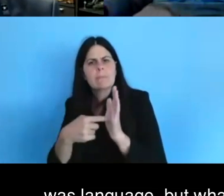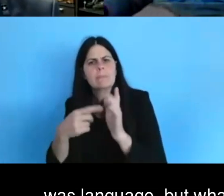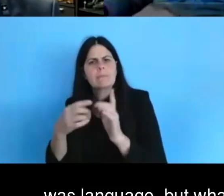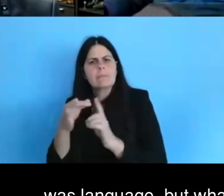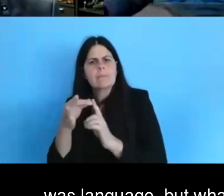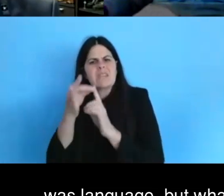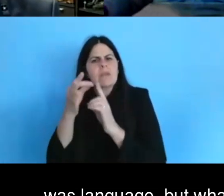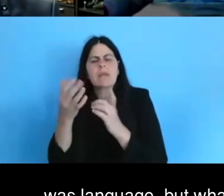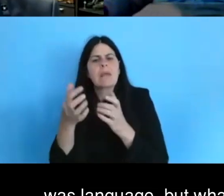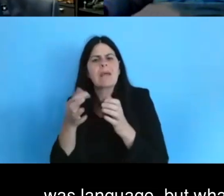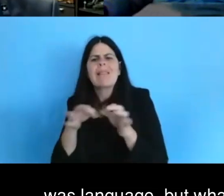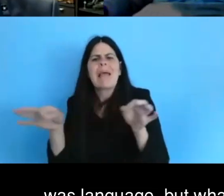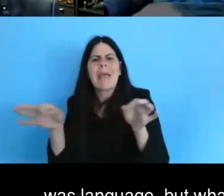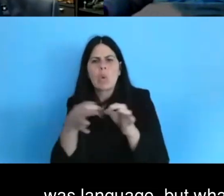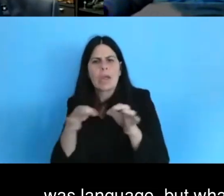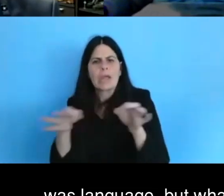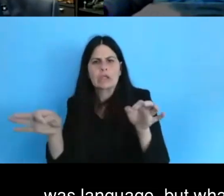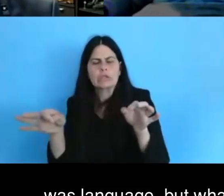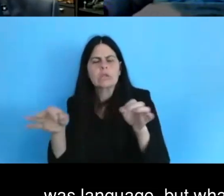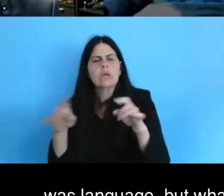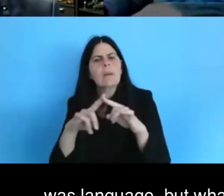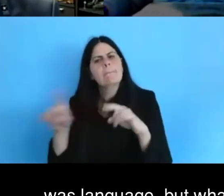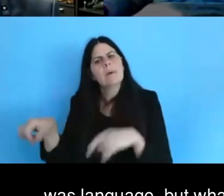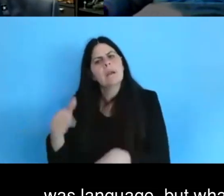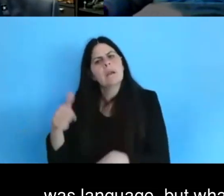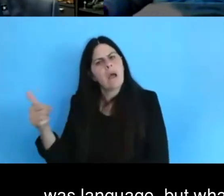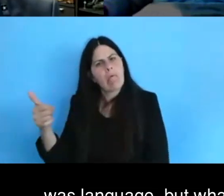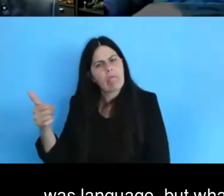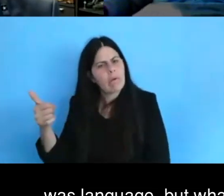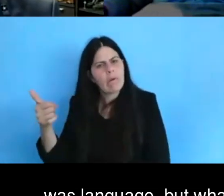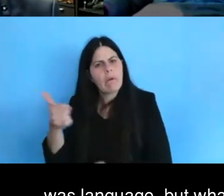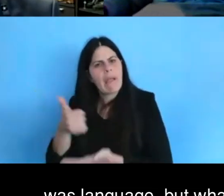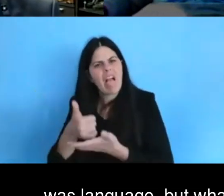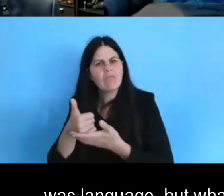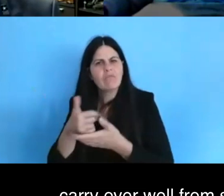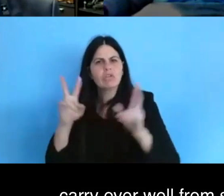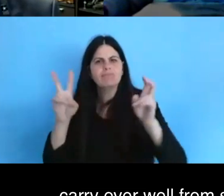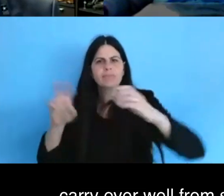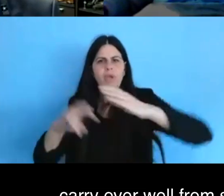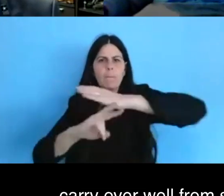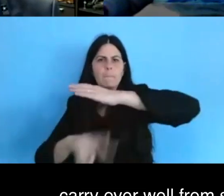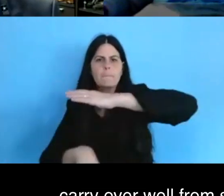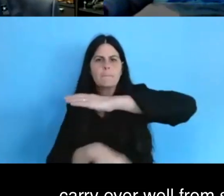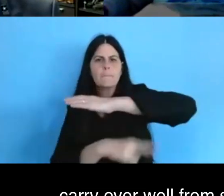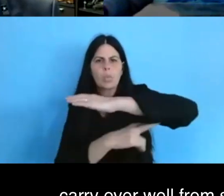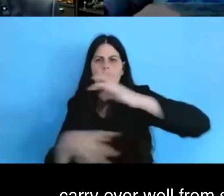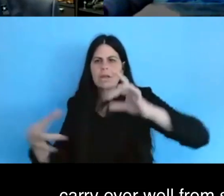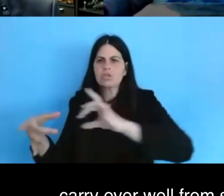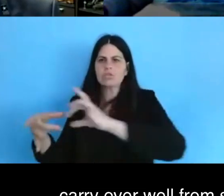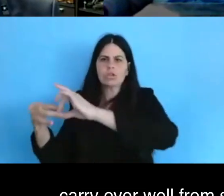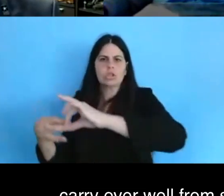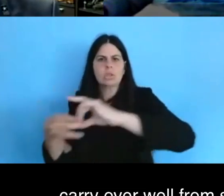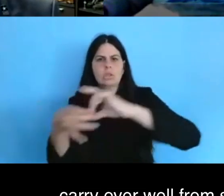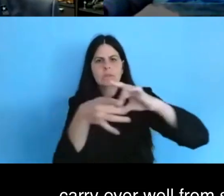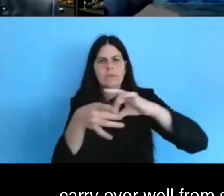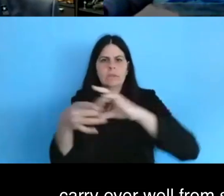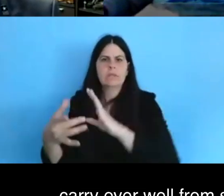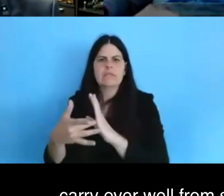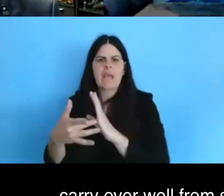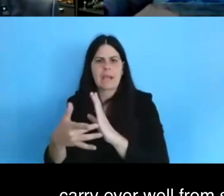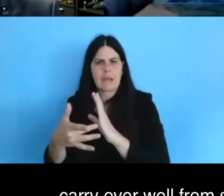other helpful bridging techniques, some other things that carry over well